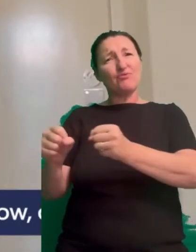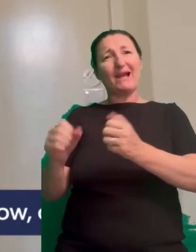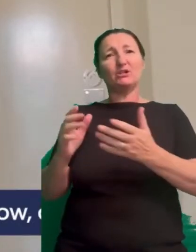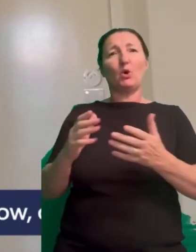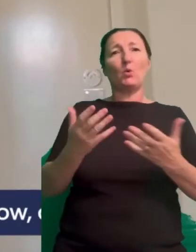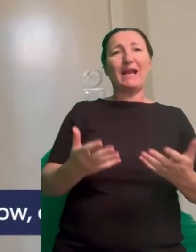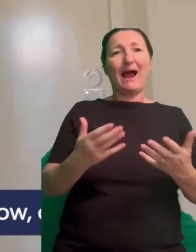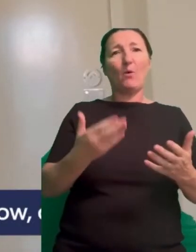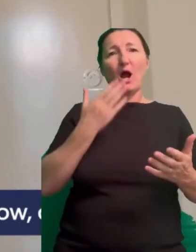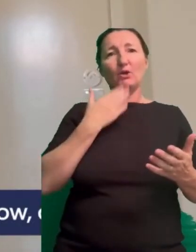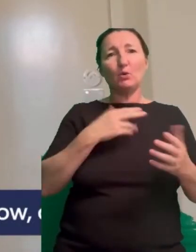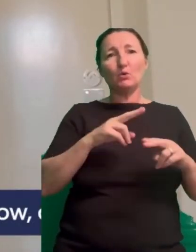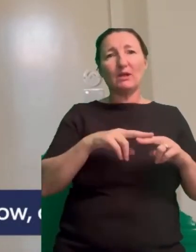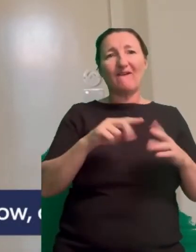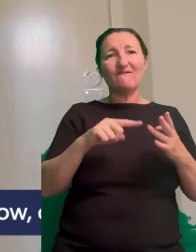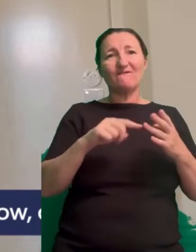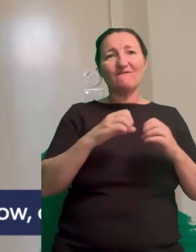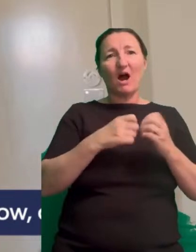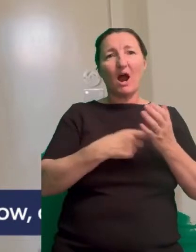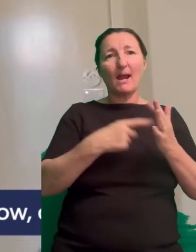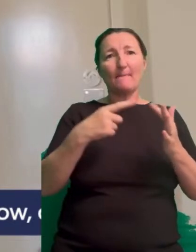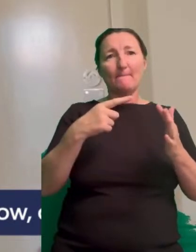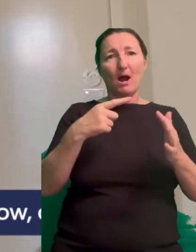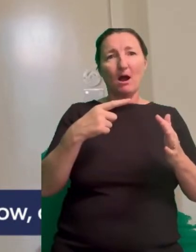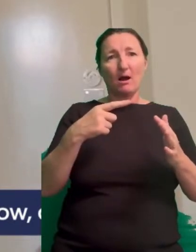just a lightweight piece of fiberglass,